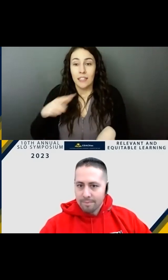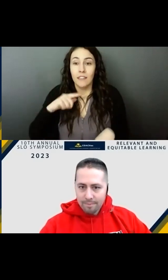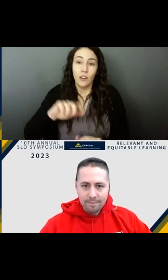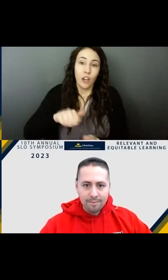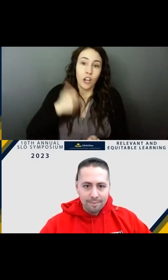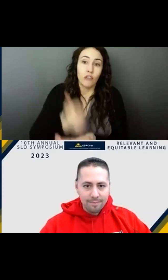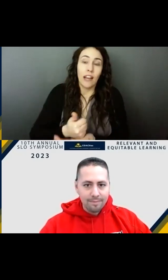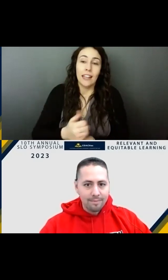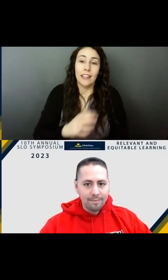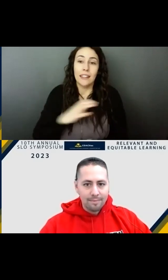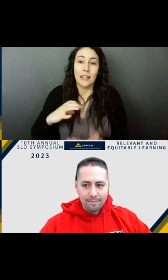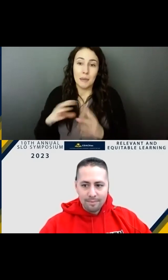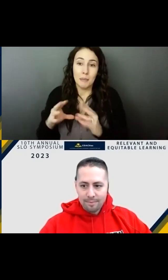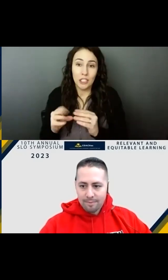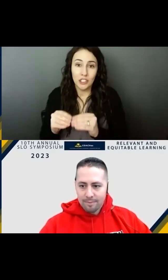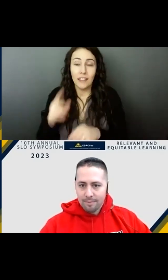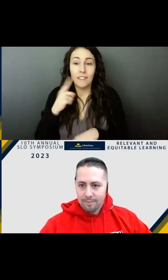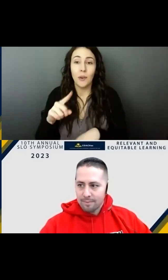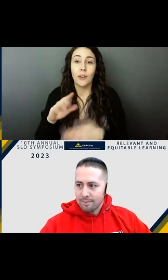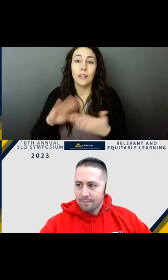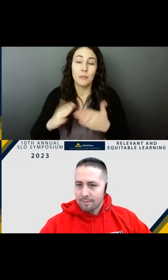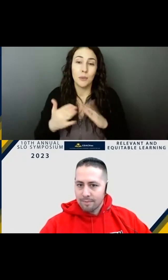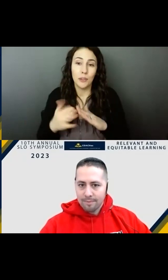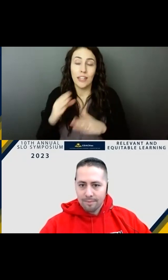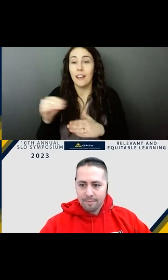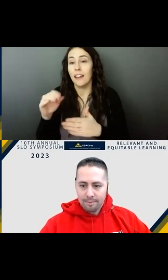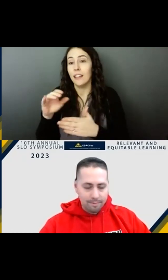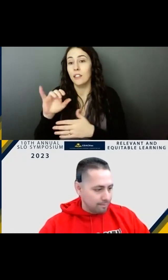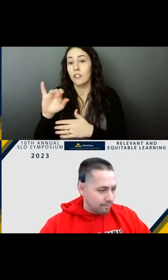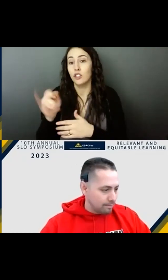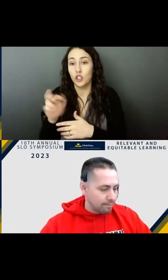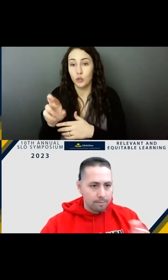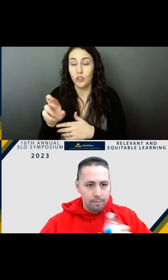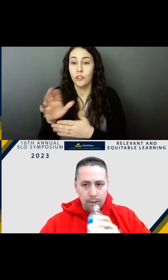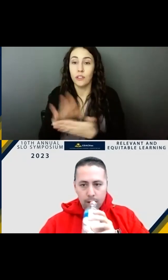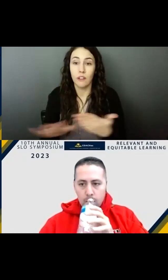for Community and Junior Colleges, which is